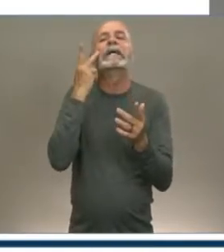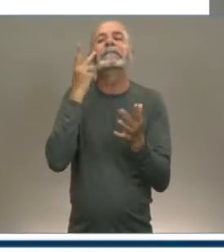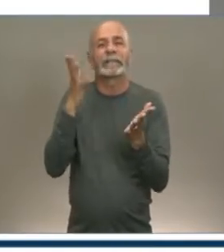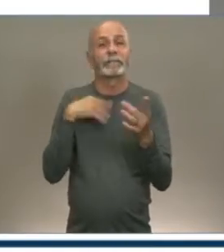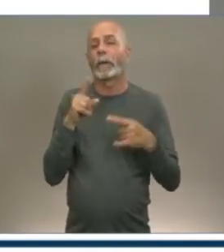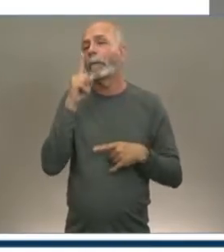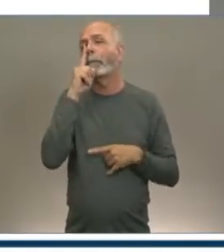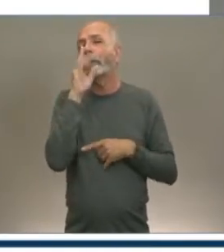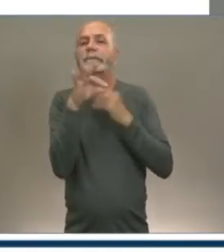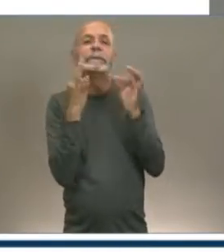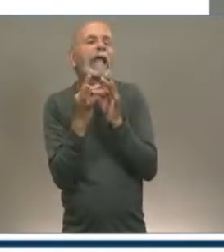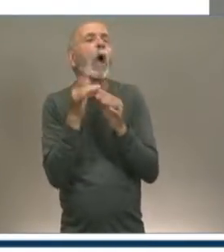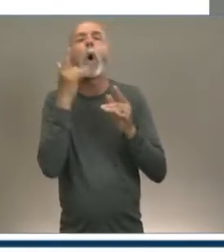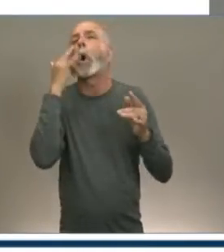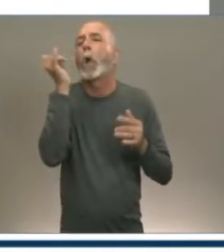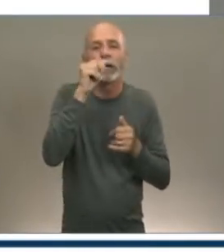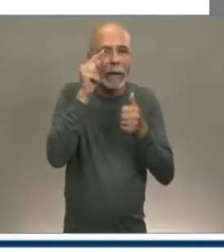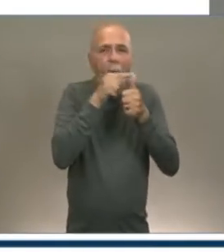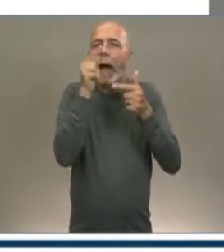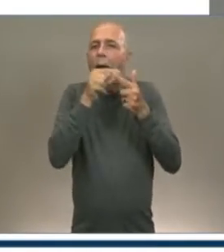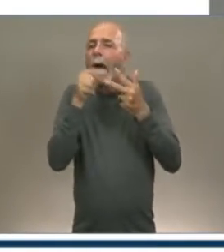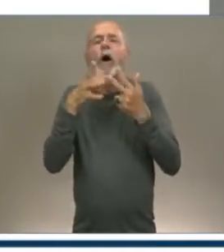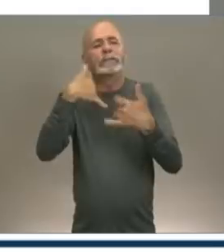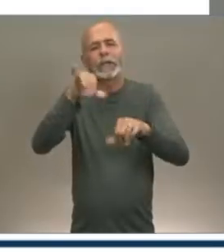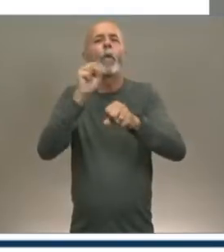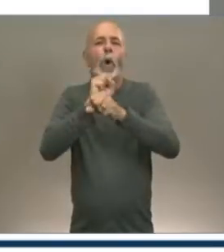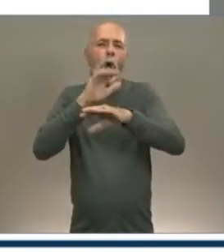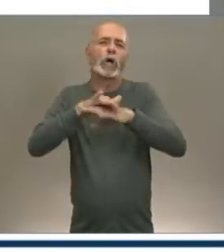like, we're still working on that, and